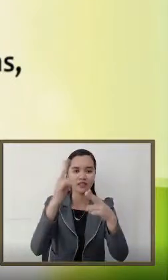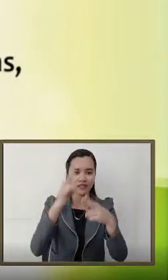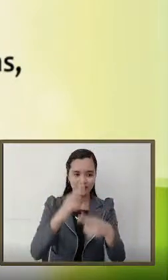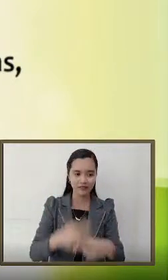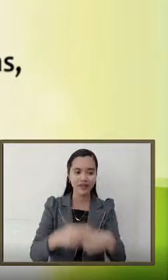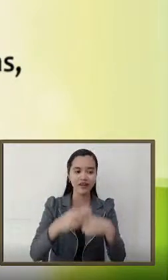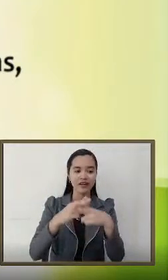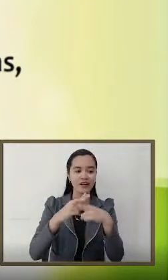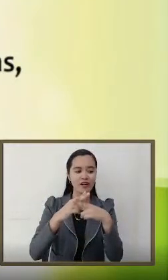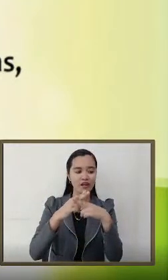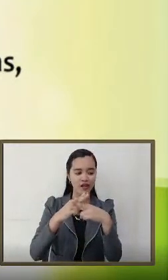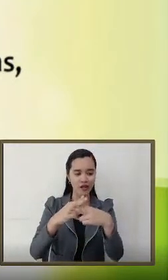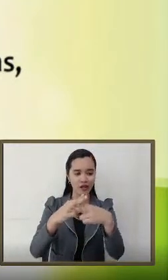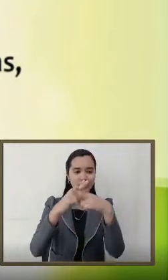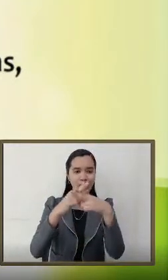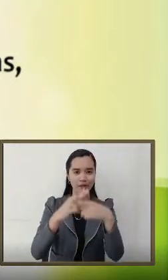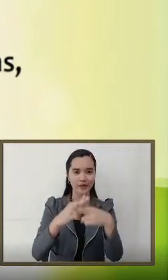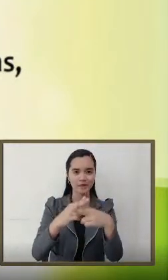his